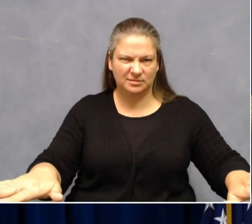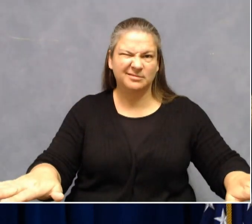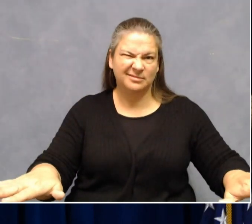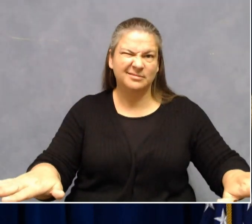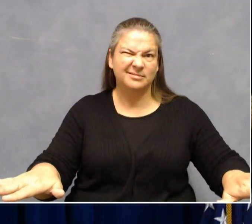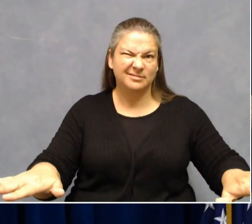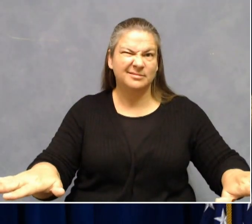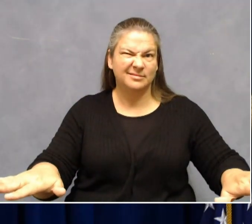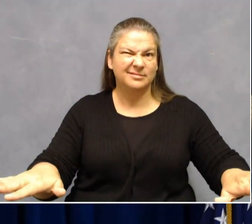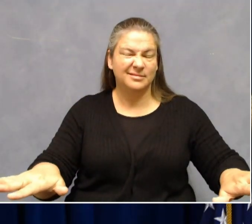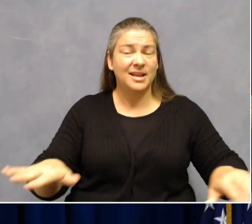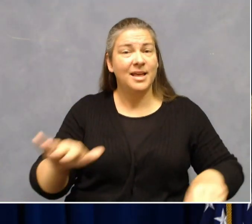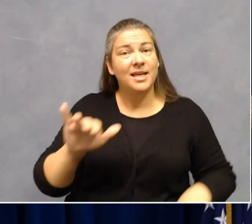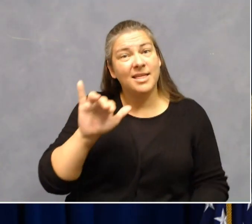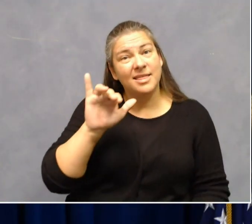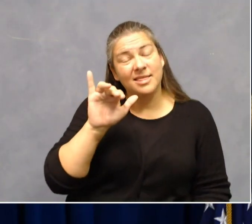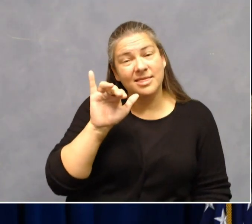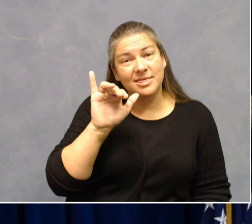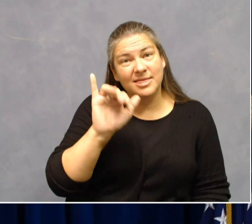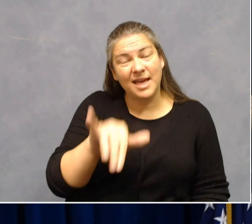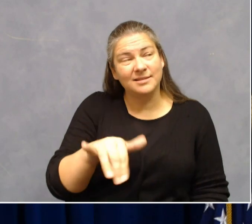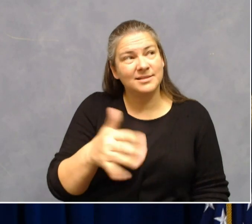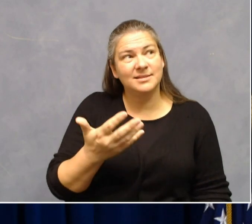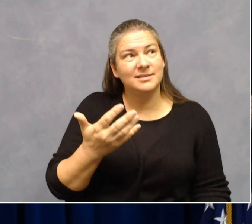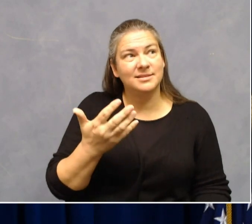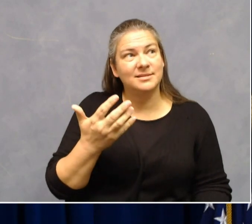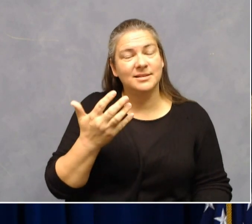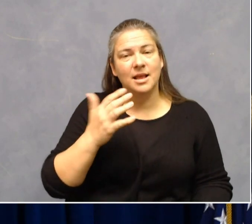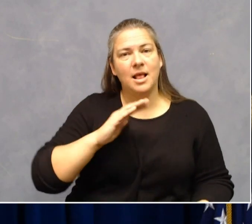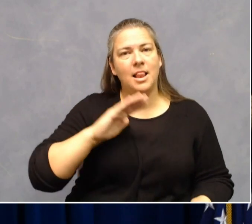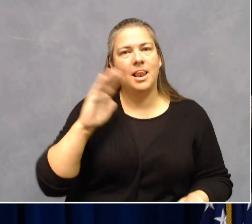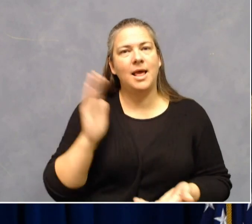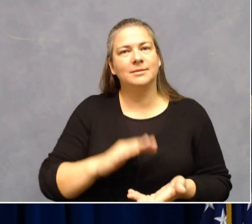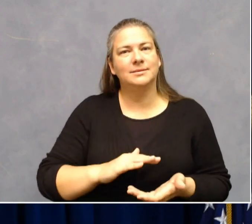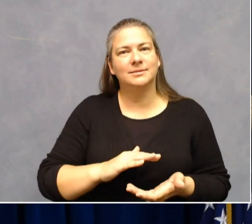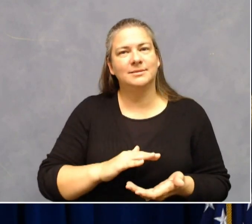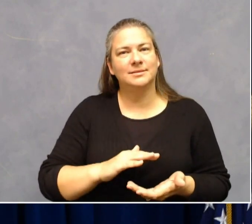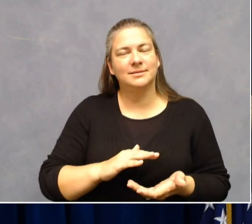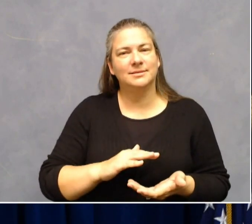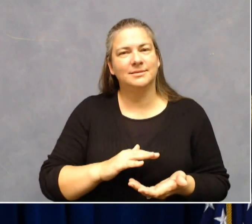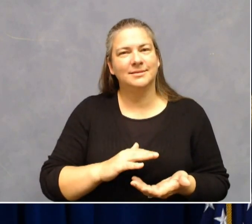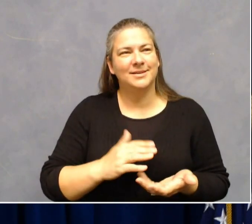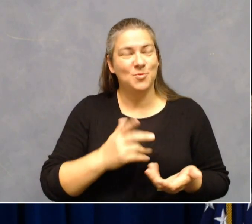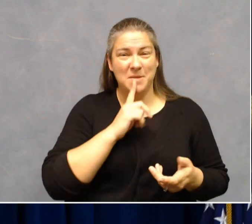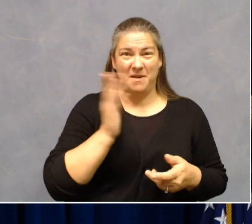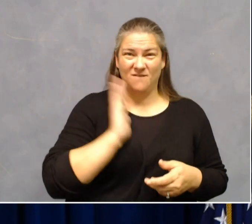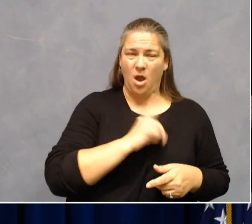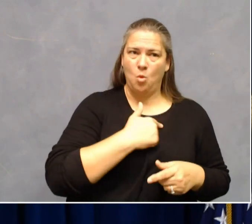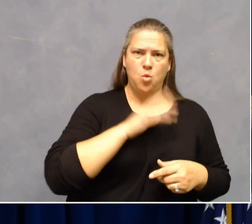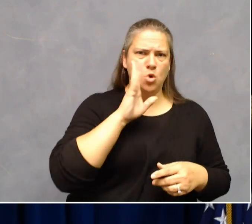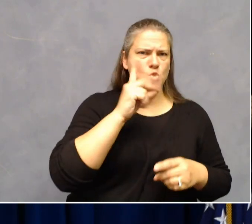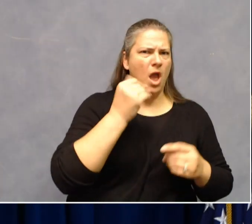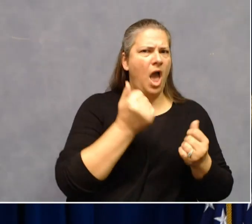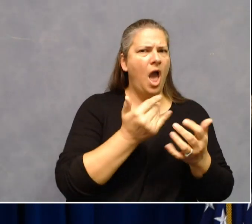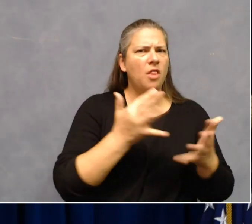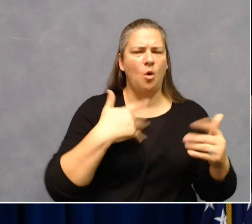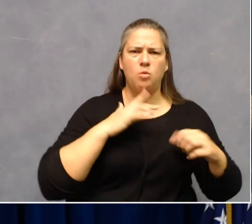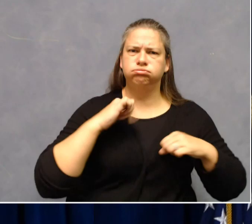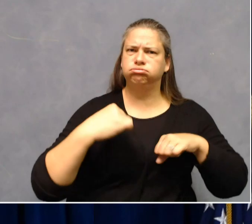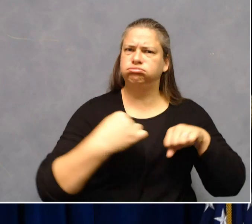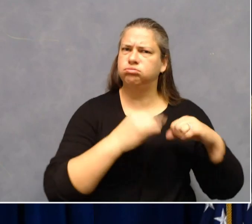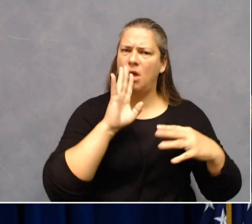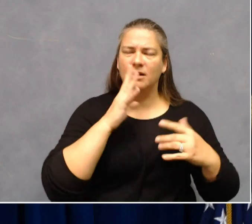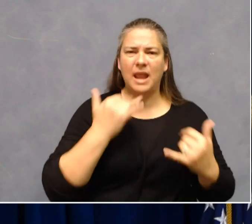less than we as Kentuckians would have said we're willing to do. Now we're just being tested at how long we're willing to do it.